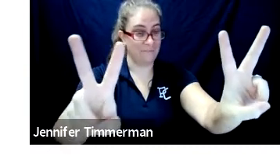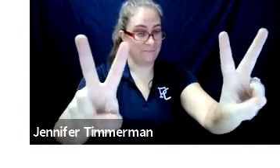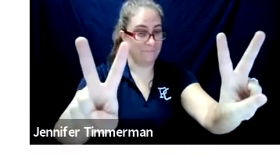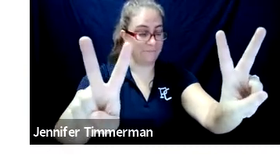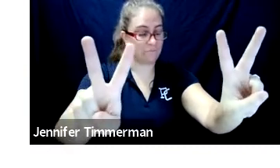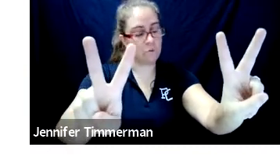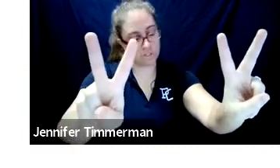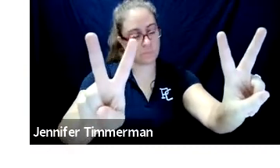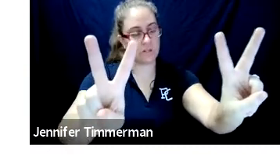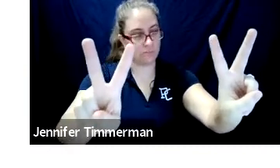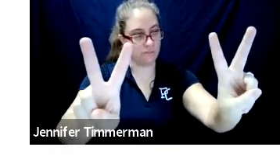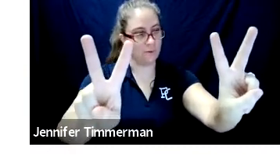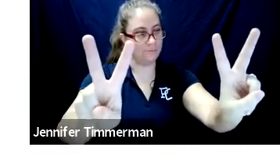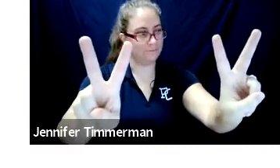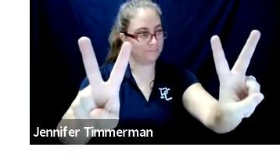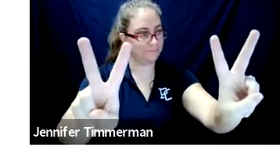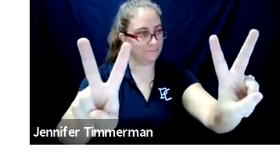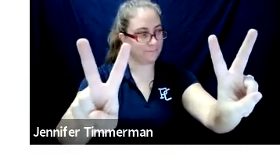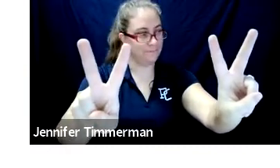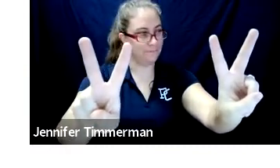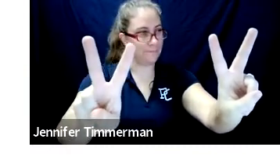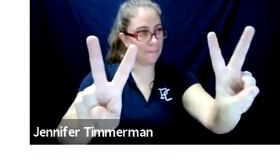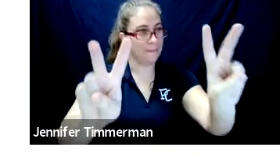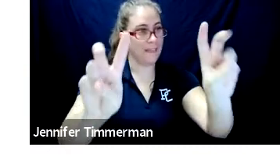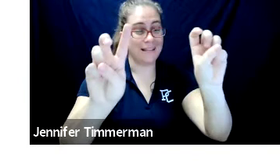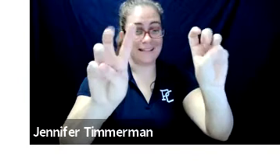V, which is pretty straightforward.